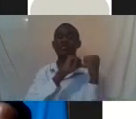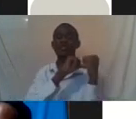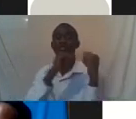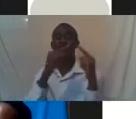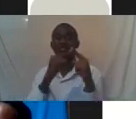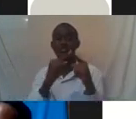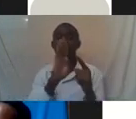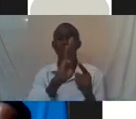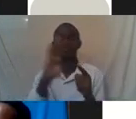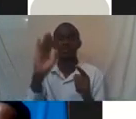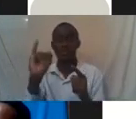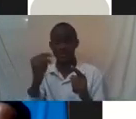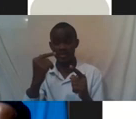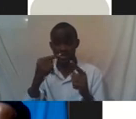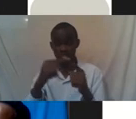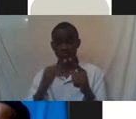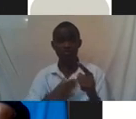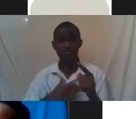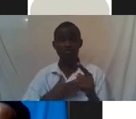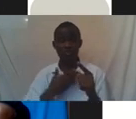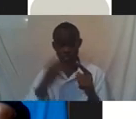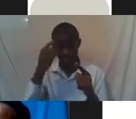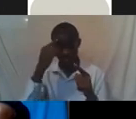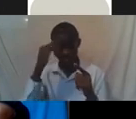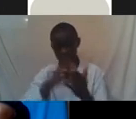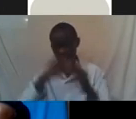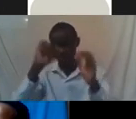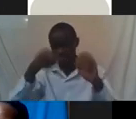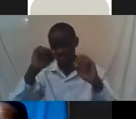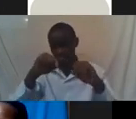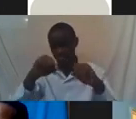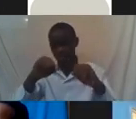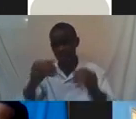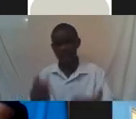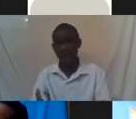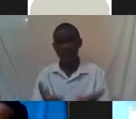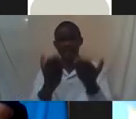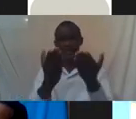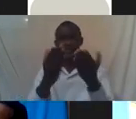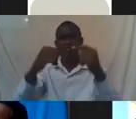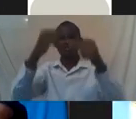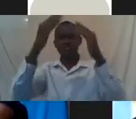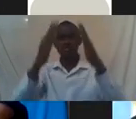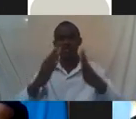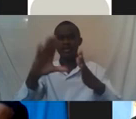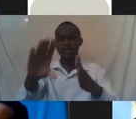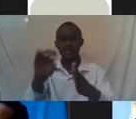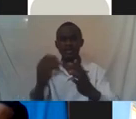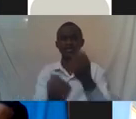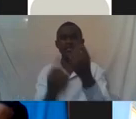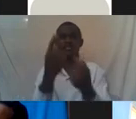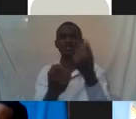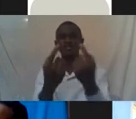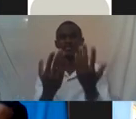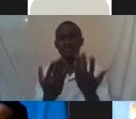just enhance the winner-take-all issue instead of solving it. Unless we are saying that